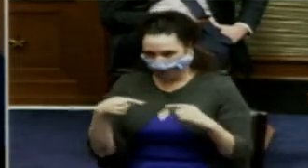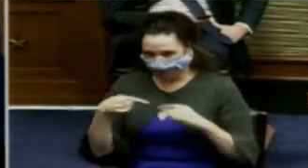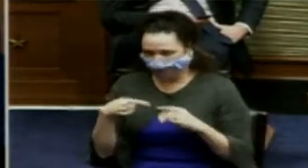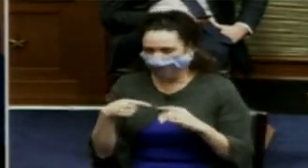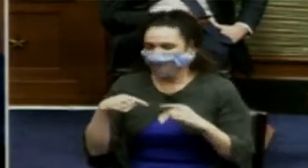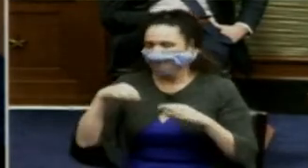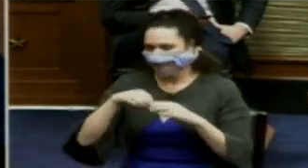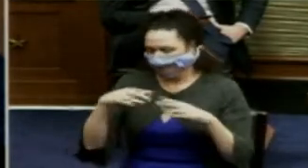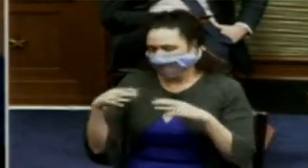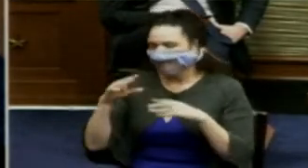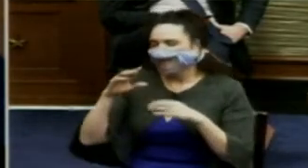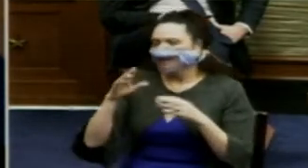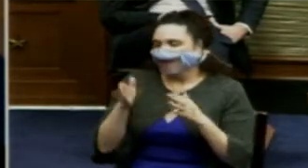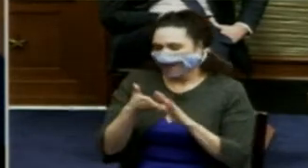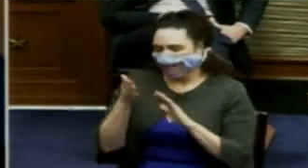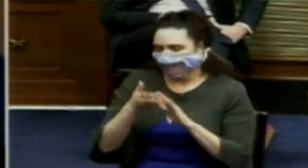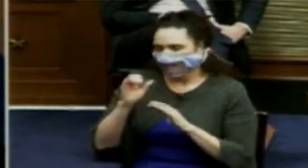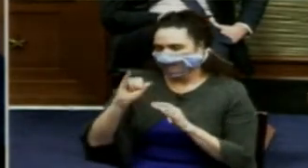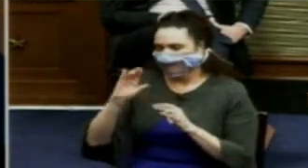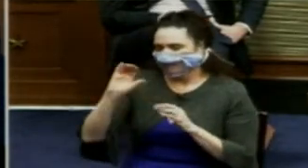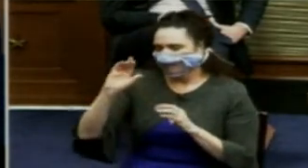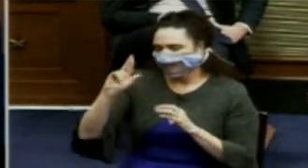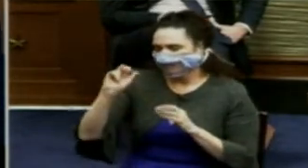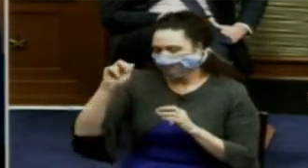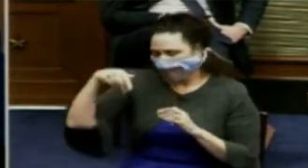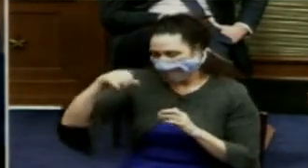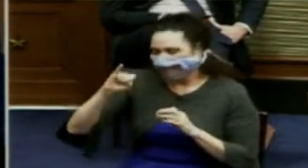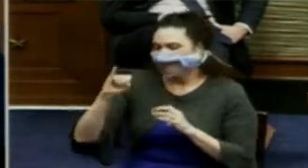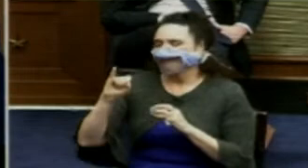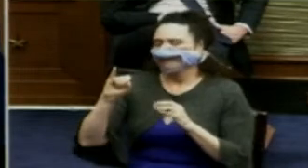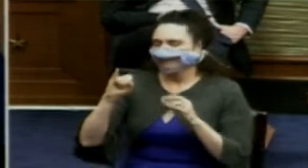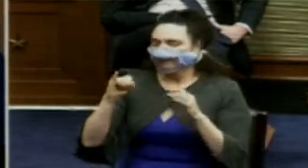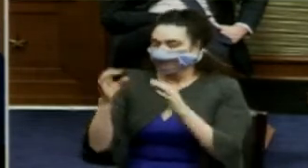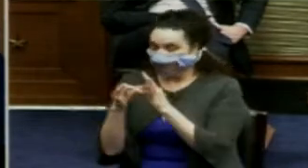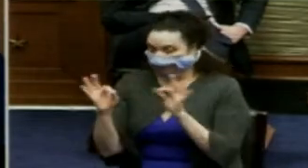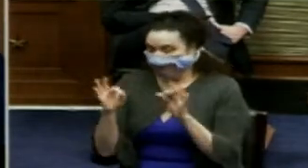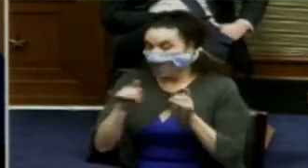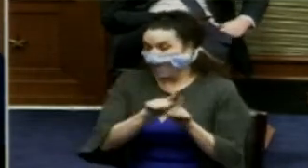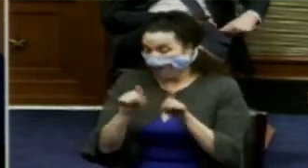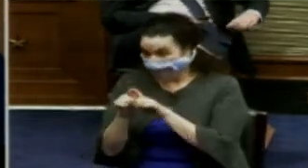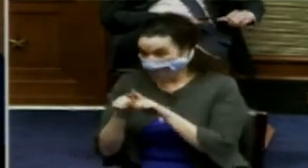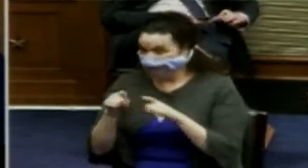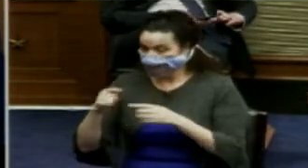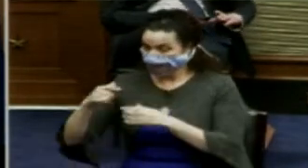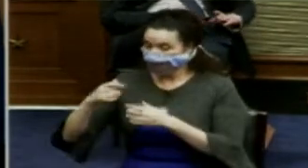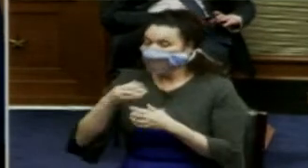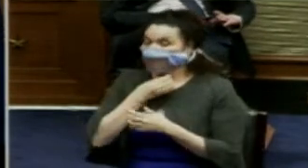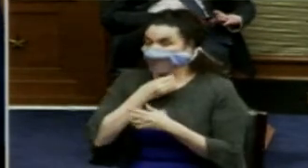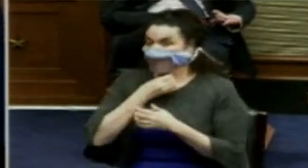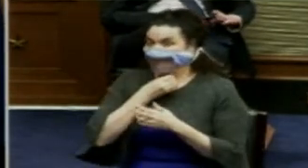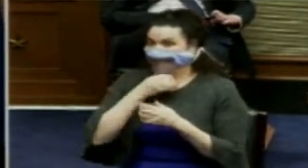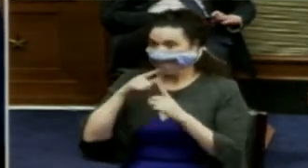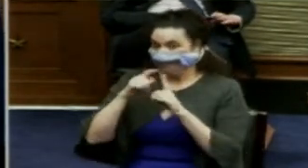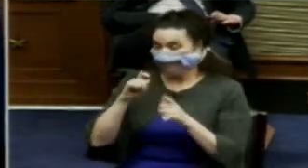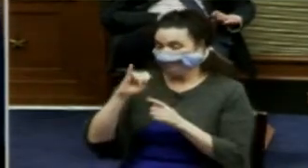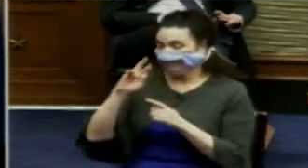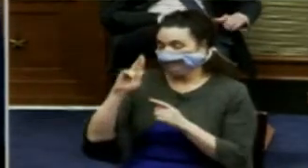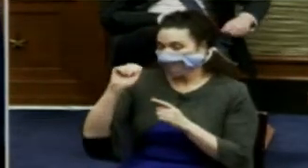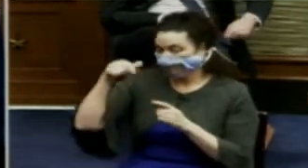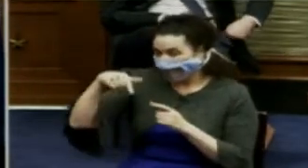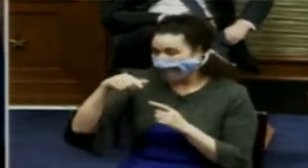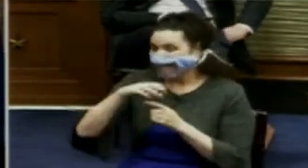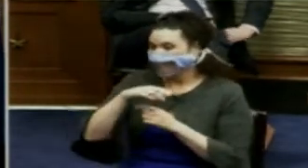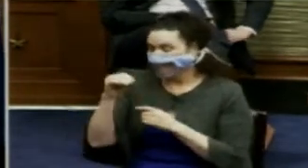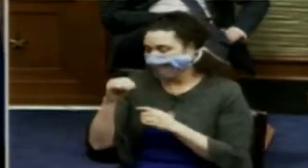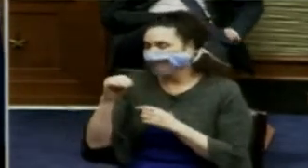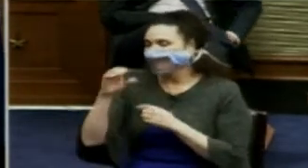native Dr. Howard Clark, a Marine who during combat deployments to Iraq and Afghanistan wondered why some in Congress supported giving residents of Baghdad and